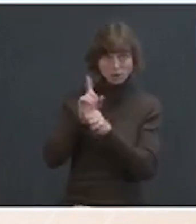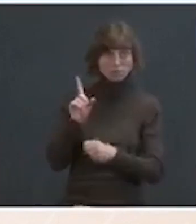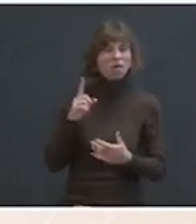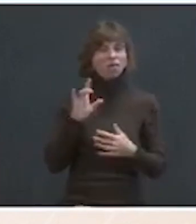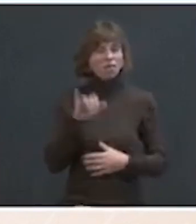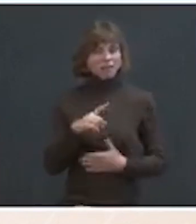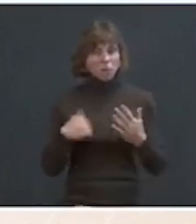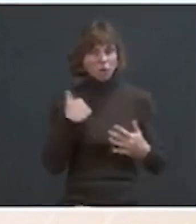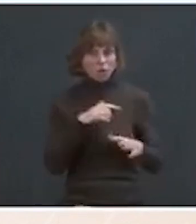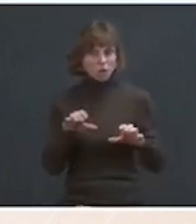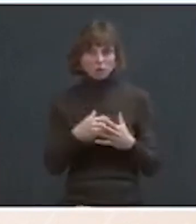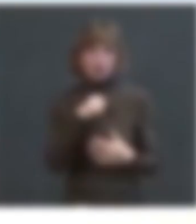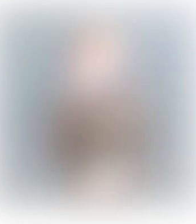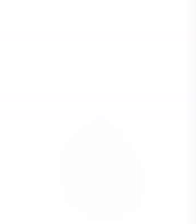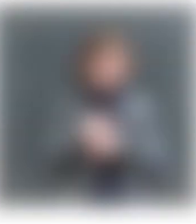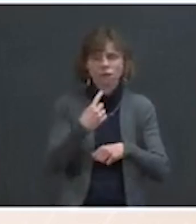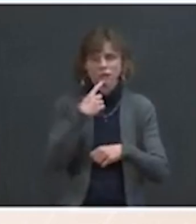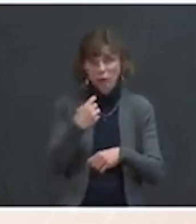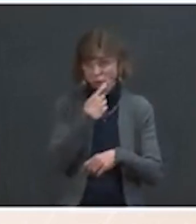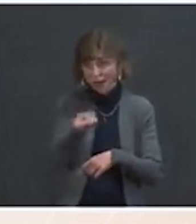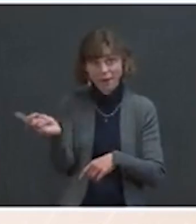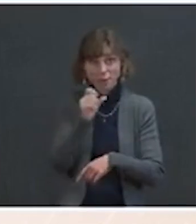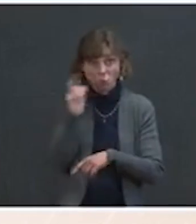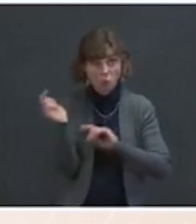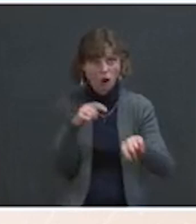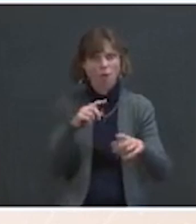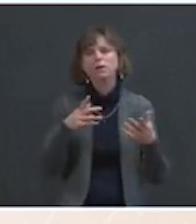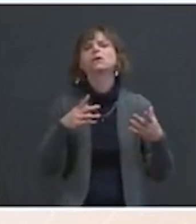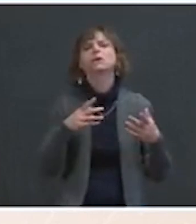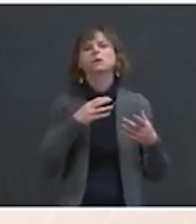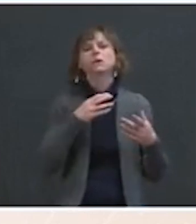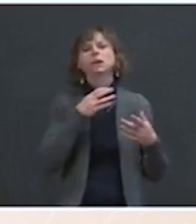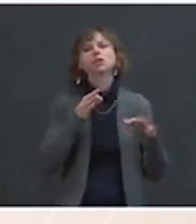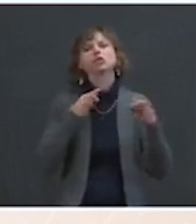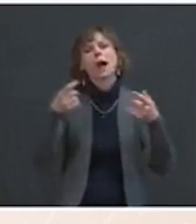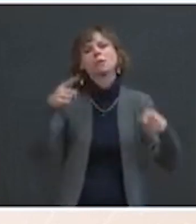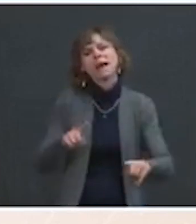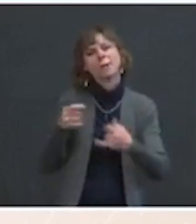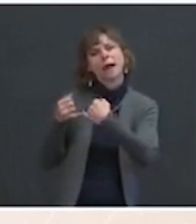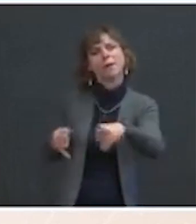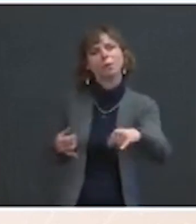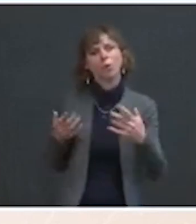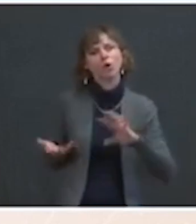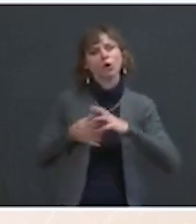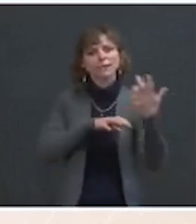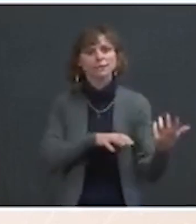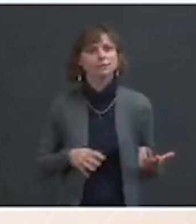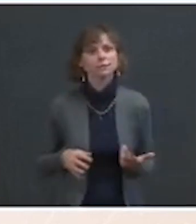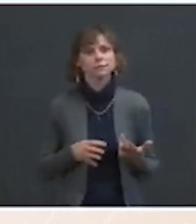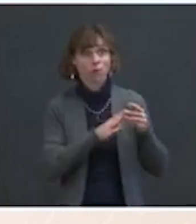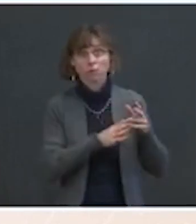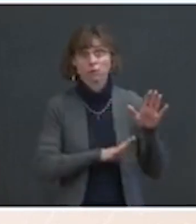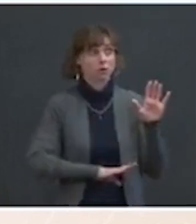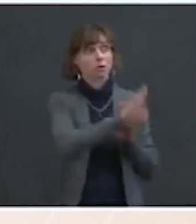doing, and we don't see the need to put new labels. Would you describe what's happening on the border as a crisis, given how these numbers are spiking so